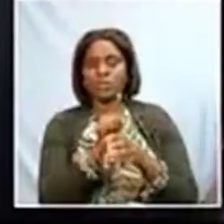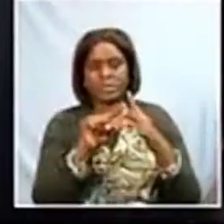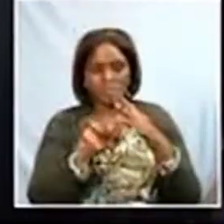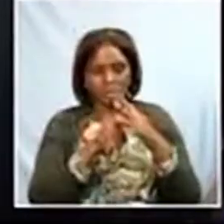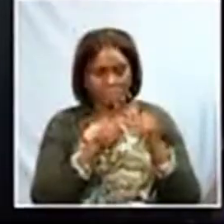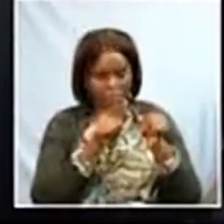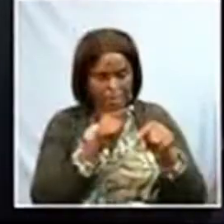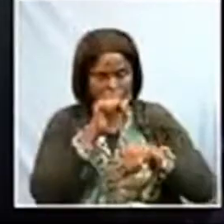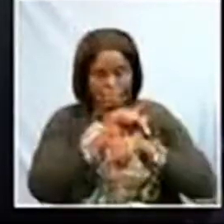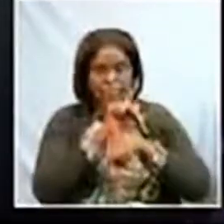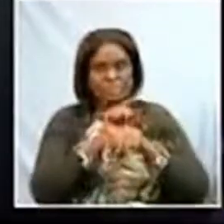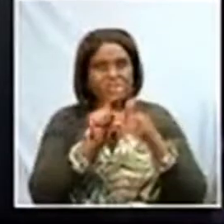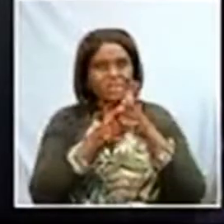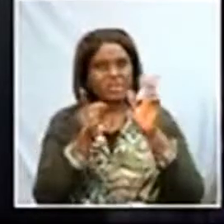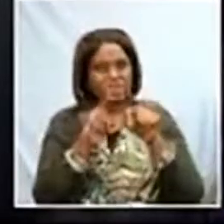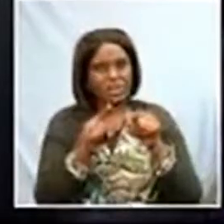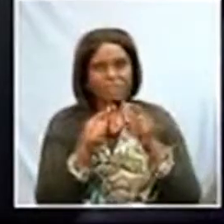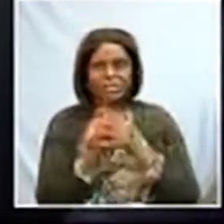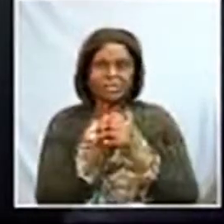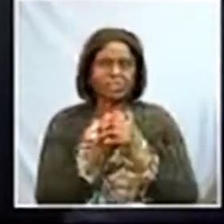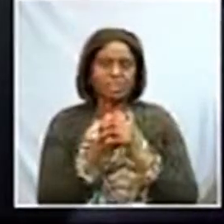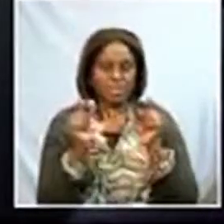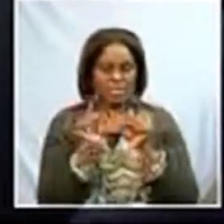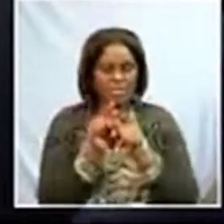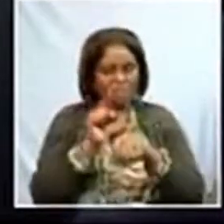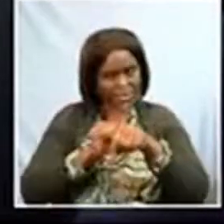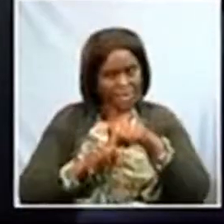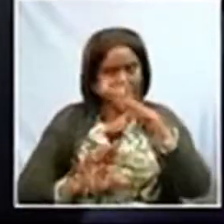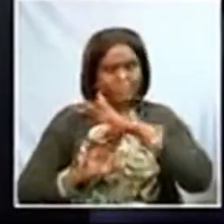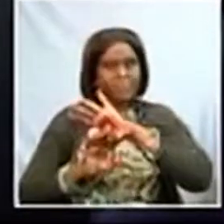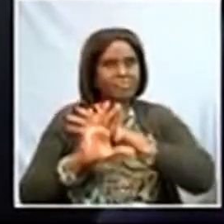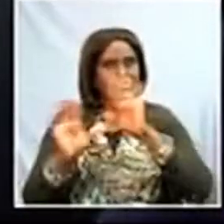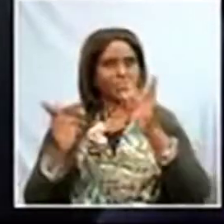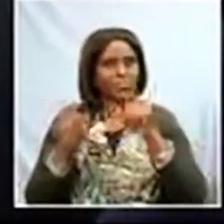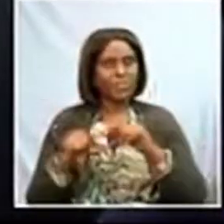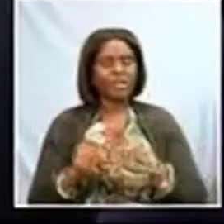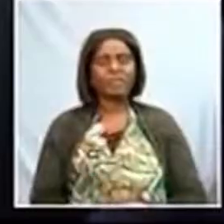start this project and the timelines?